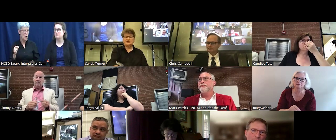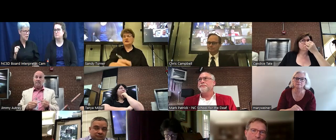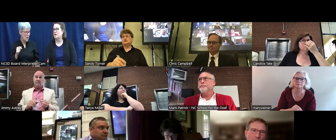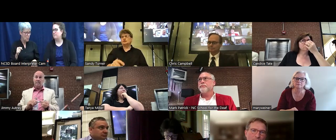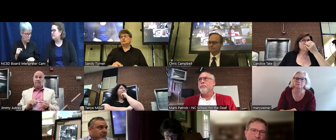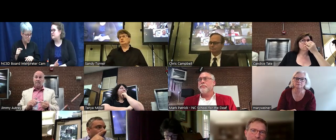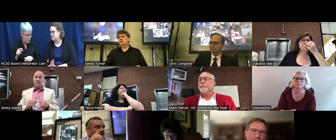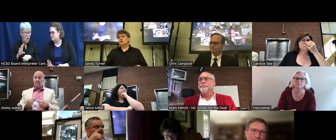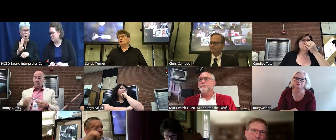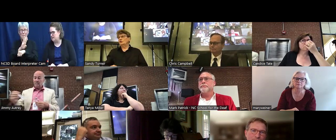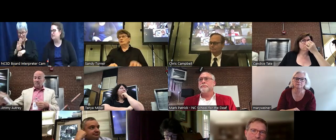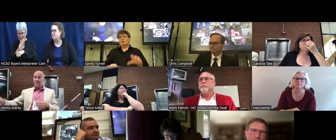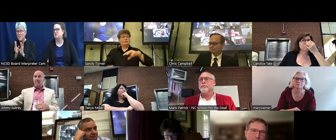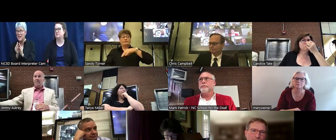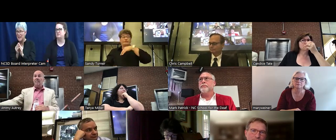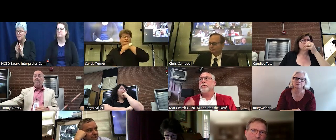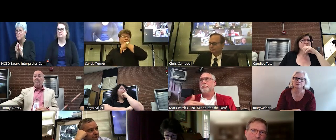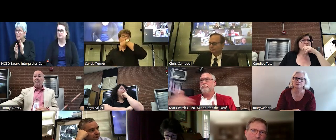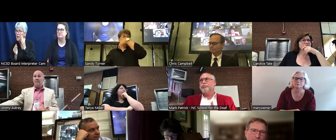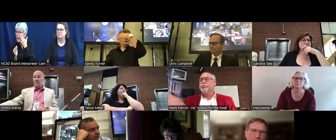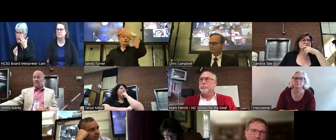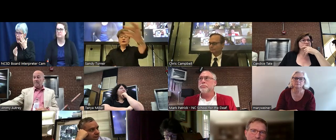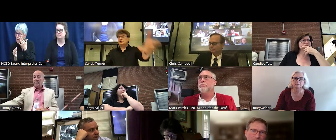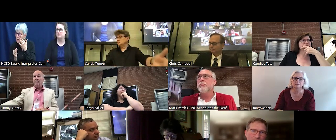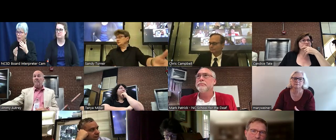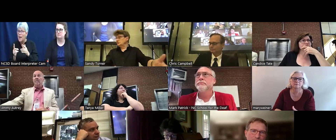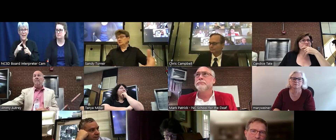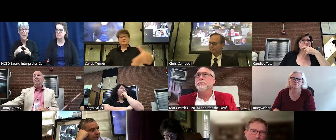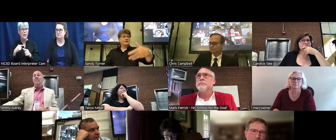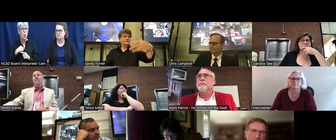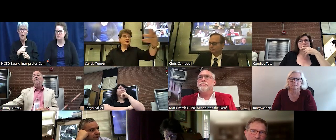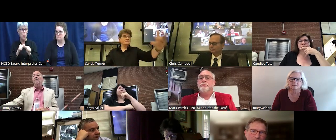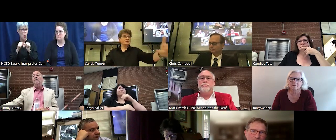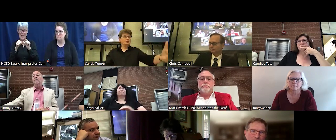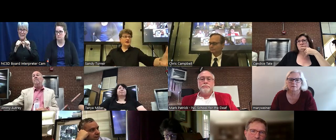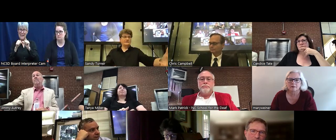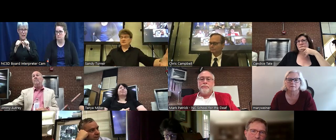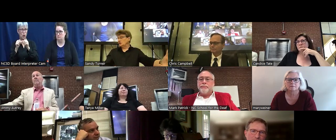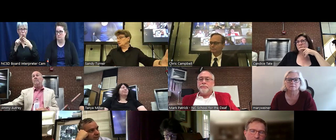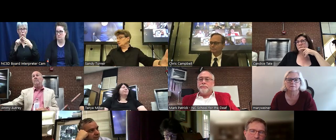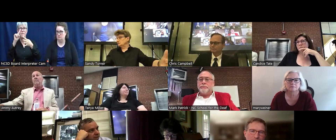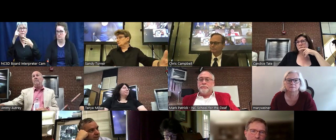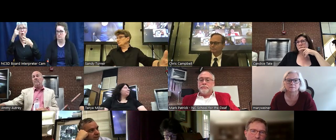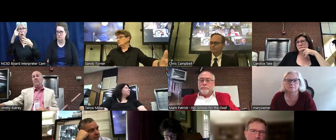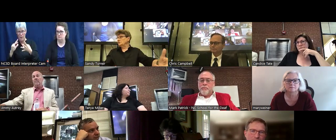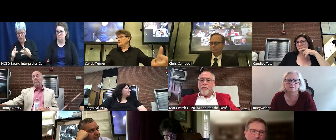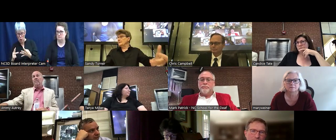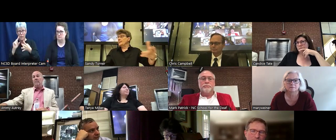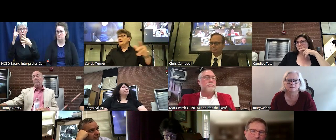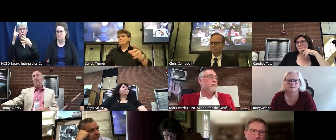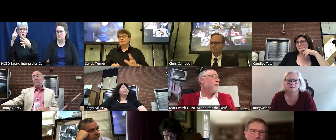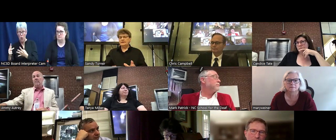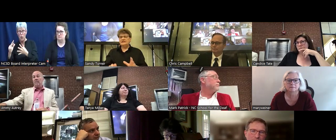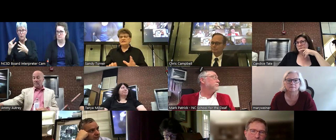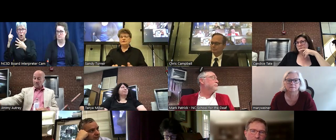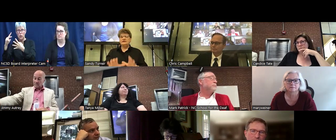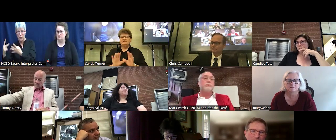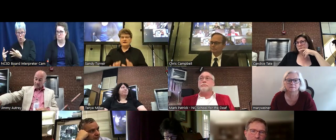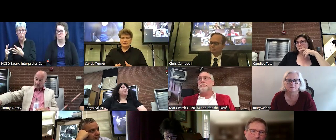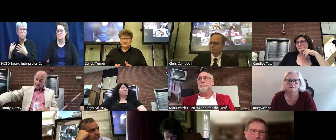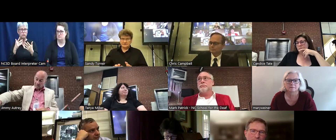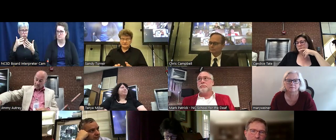that schedule for the duration until something comes up we have to change. But please